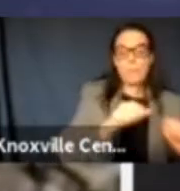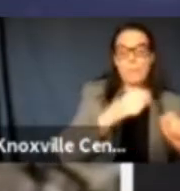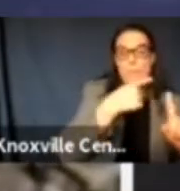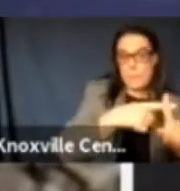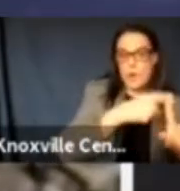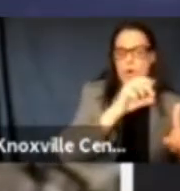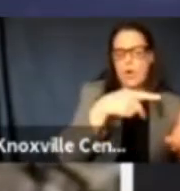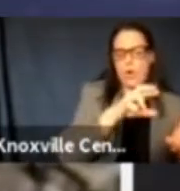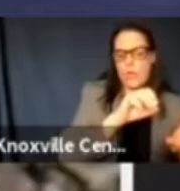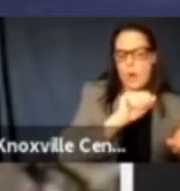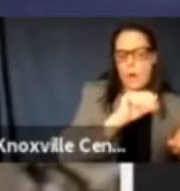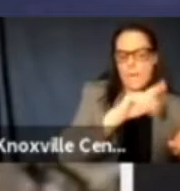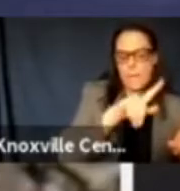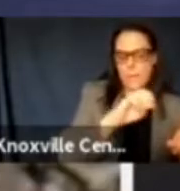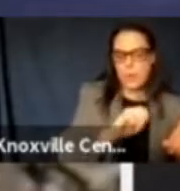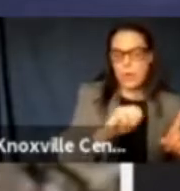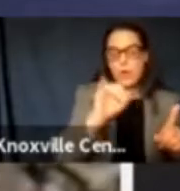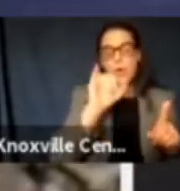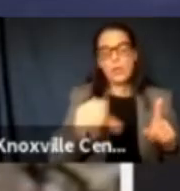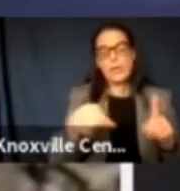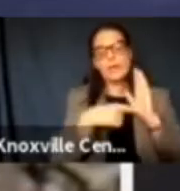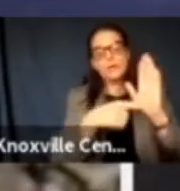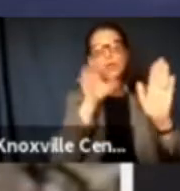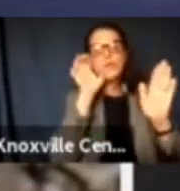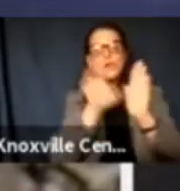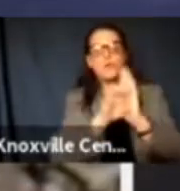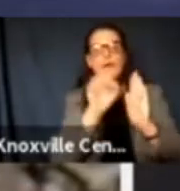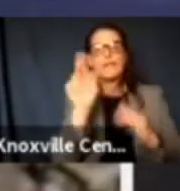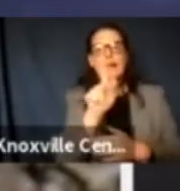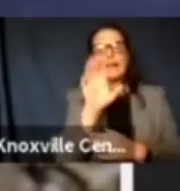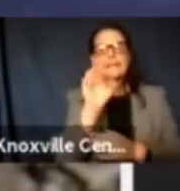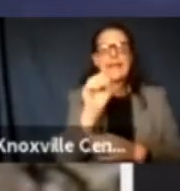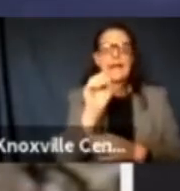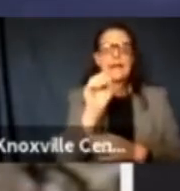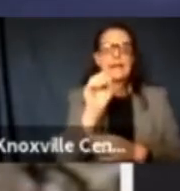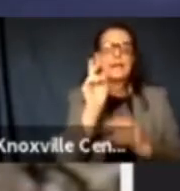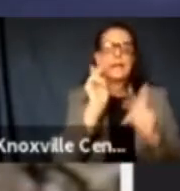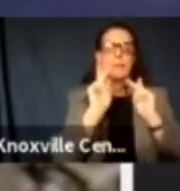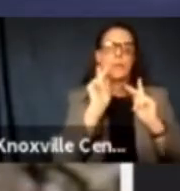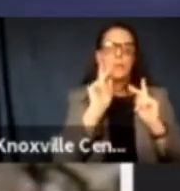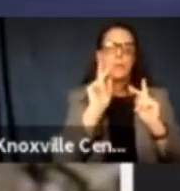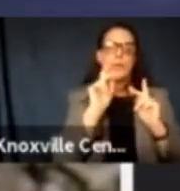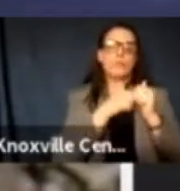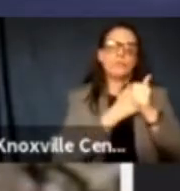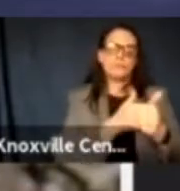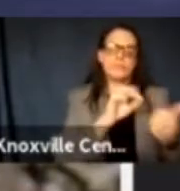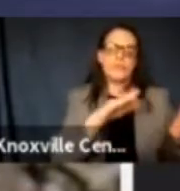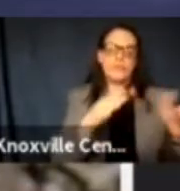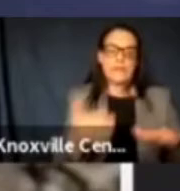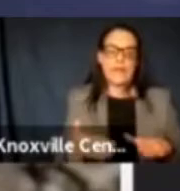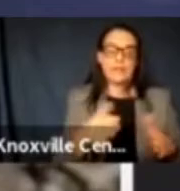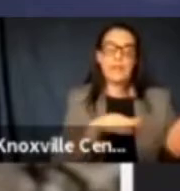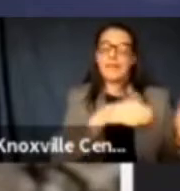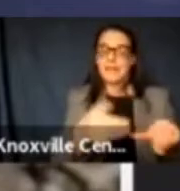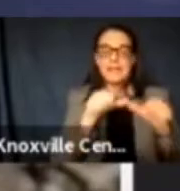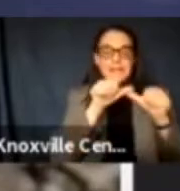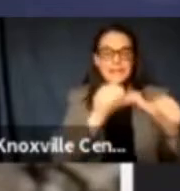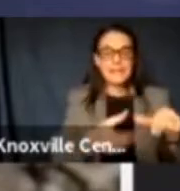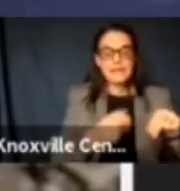use a graph that shows the reported deaths of Knox County residents by date of death. Deaths have continued to increase in our